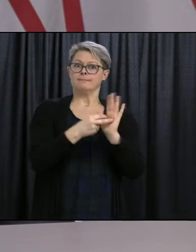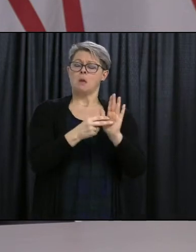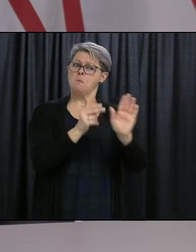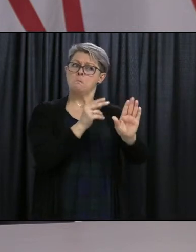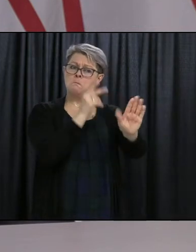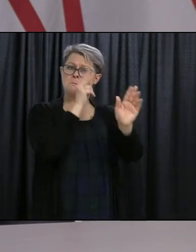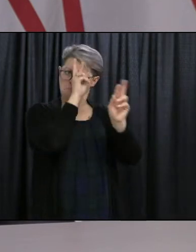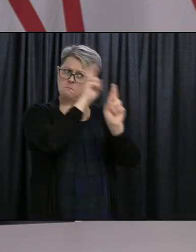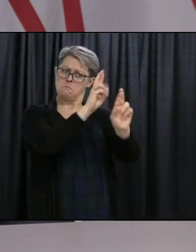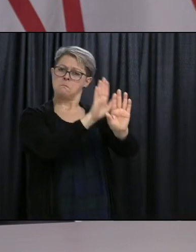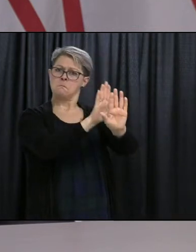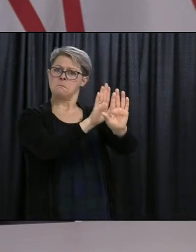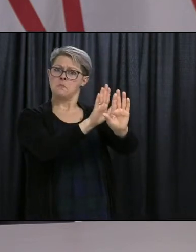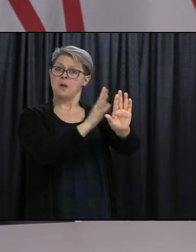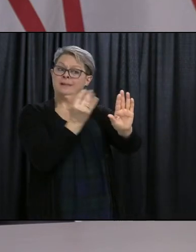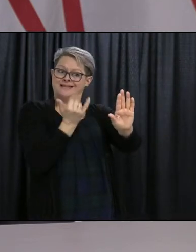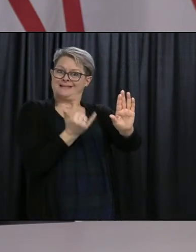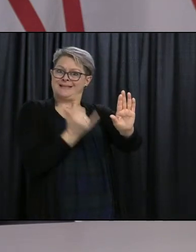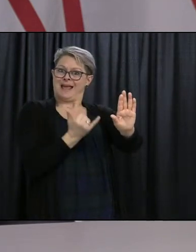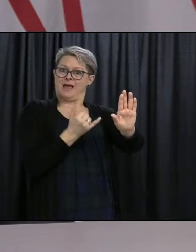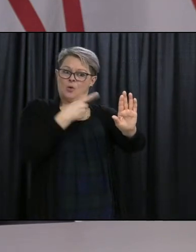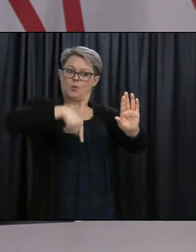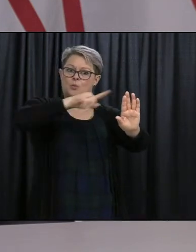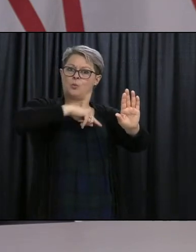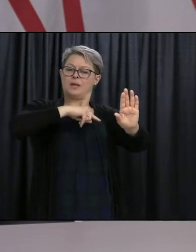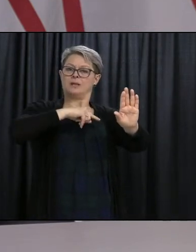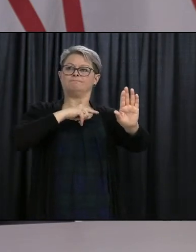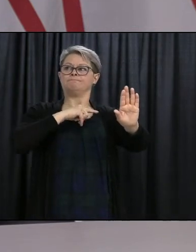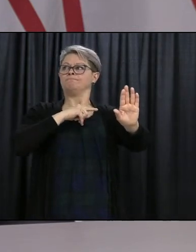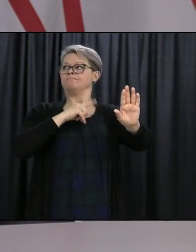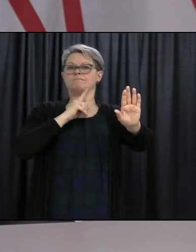really need to focus on those